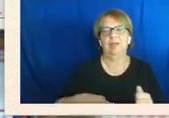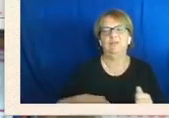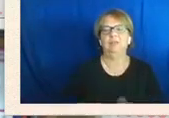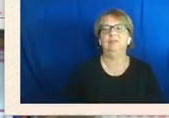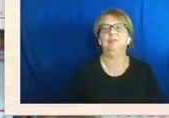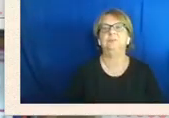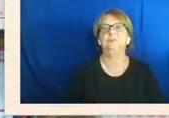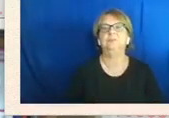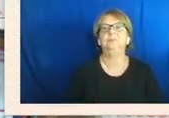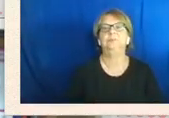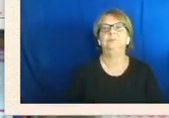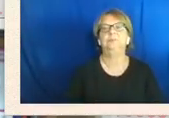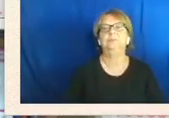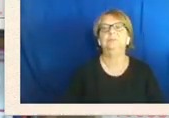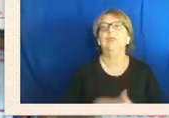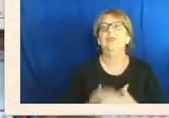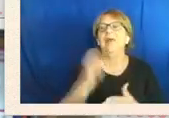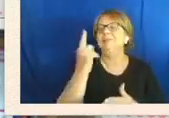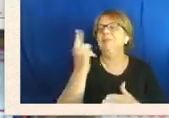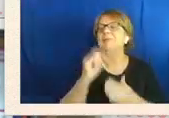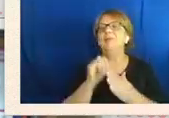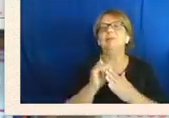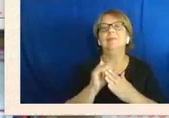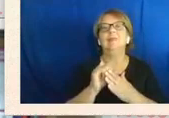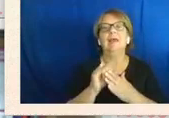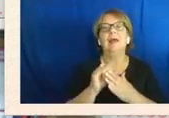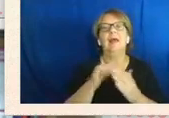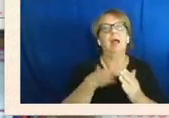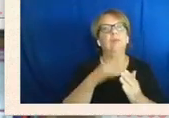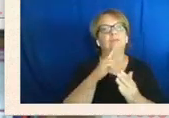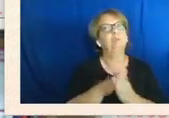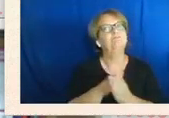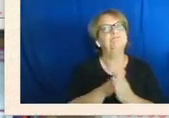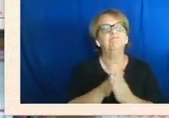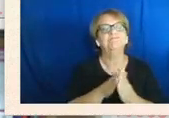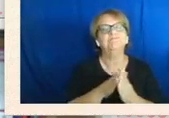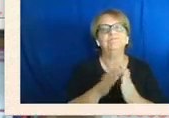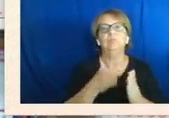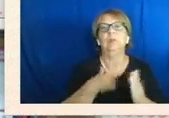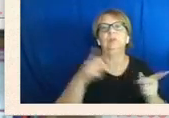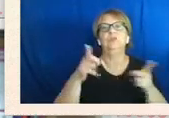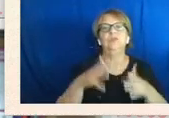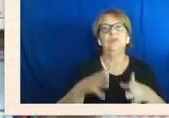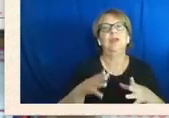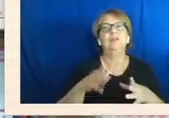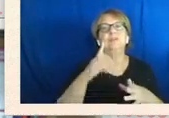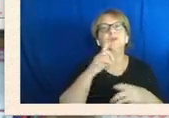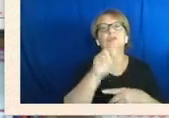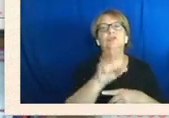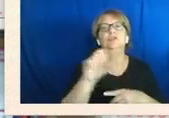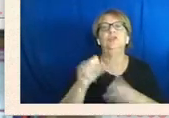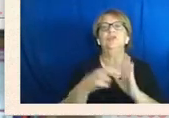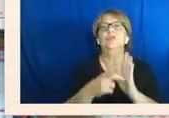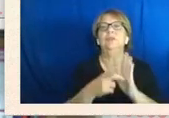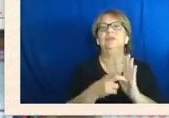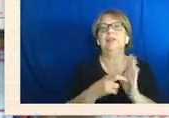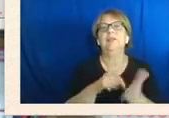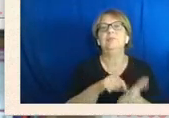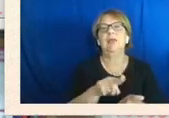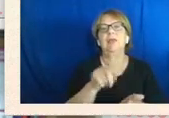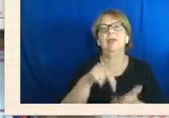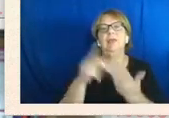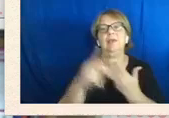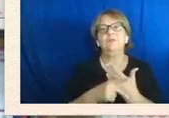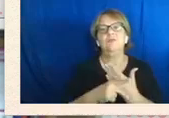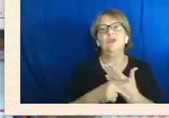And this is something that I'm passionate about. Actually, I'm a director for the Social Security Representative Payee Program for Disability